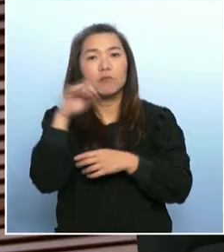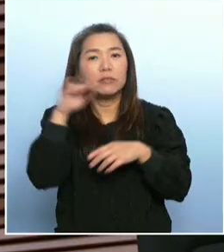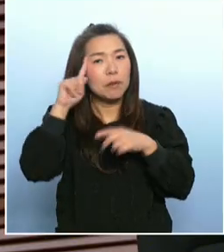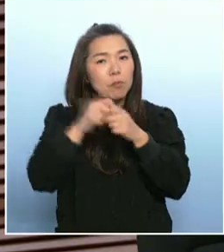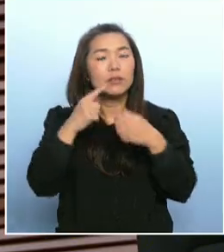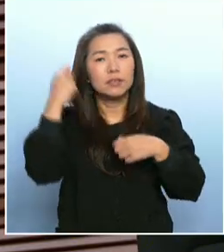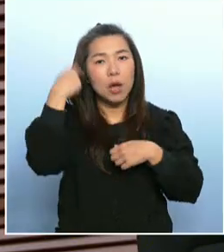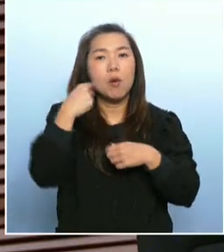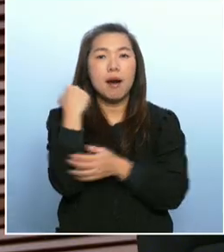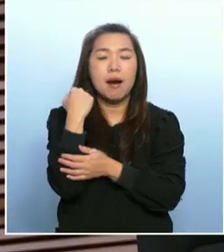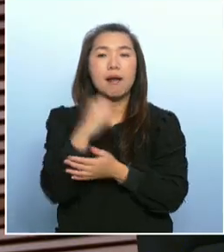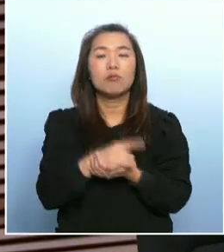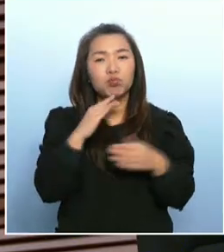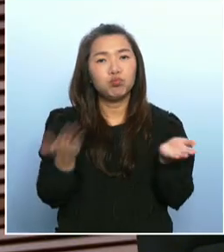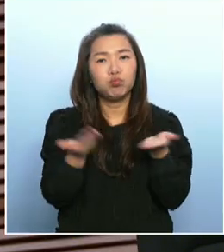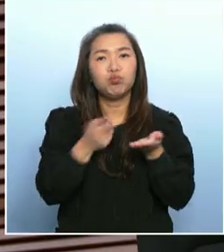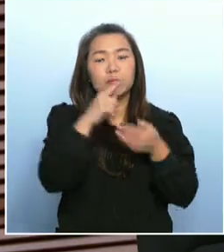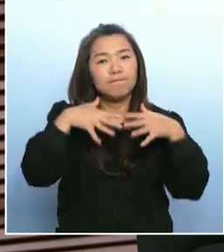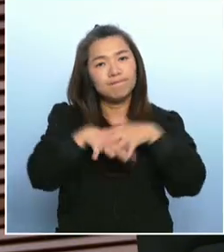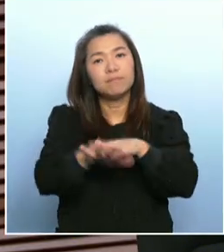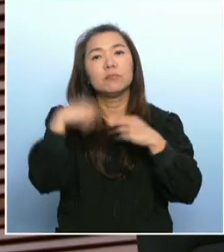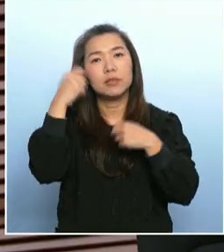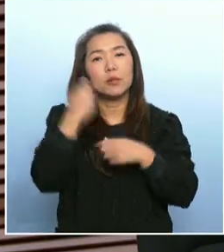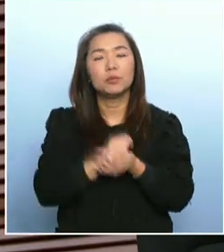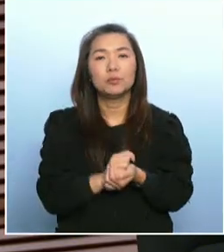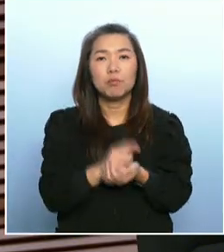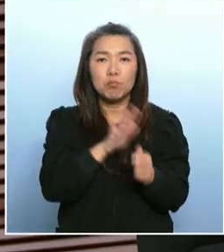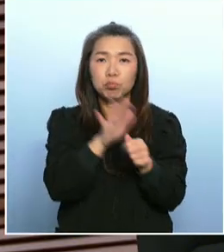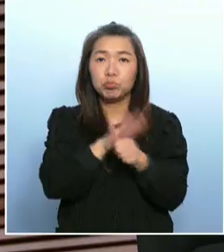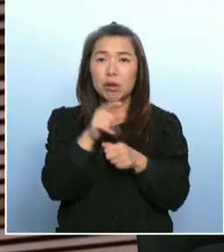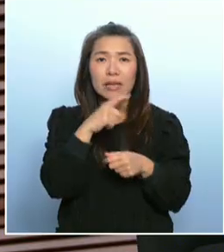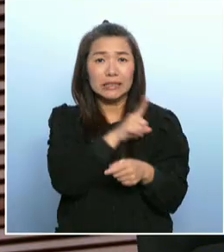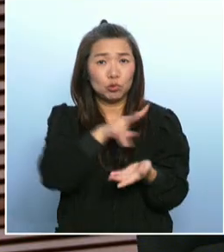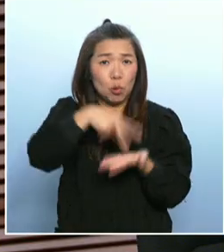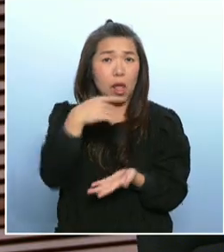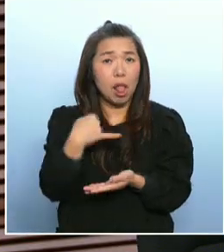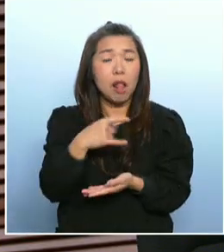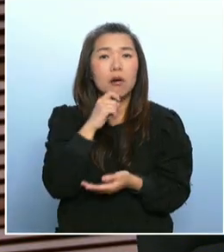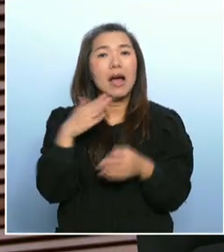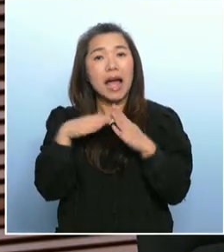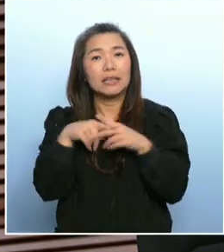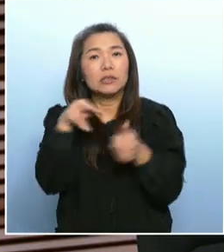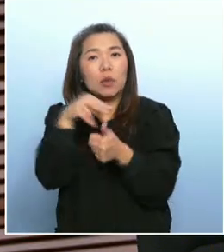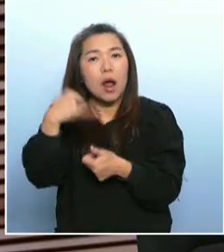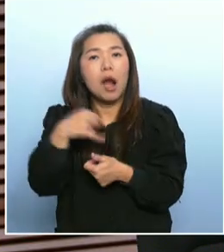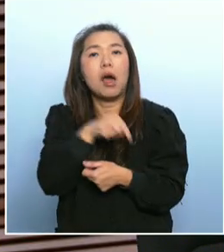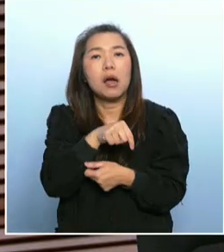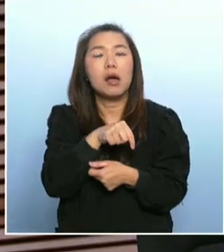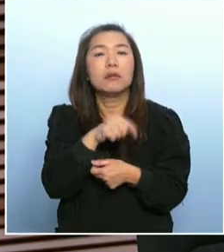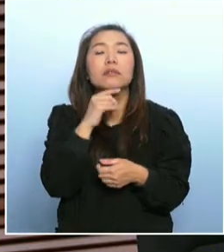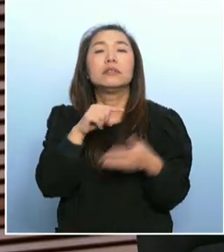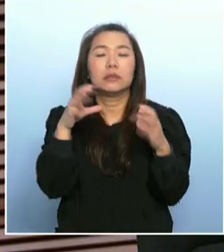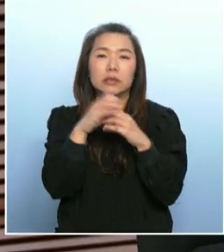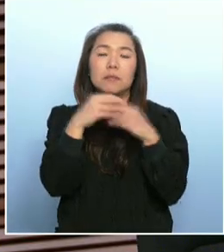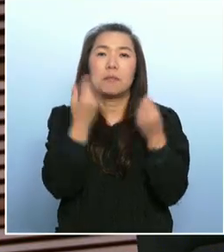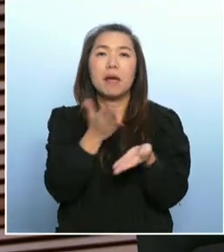the PWD to develop their physical, mental, and social capabilities to the fullest extent possible to encourage their integration into the community. To assist